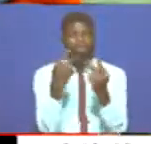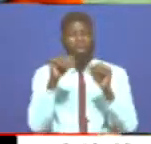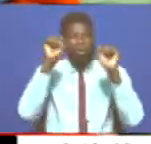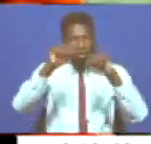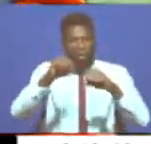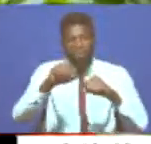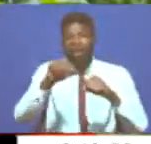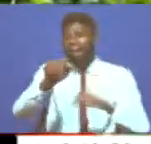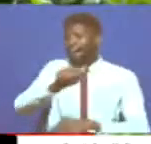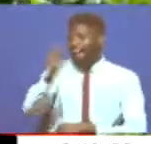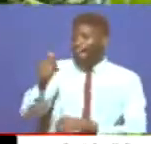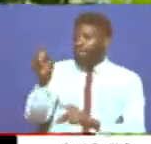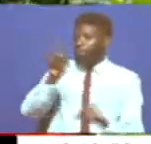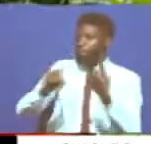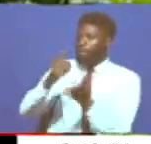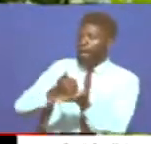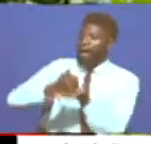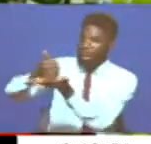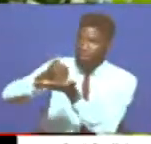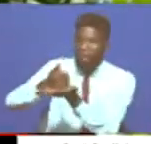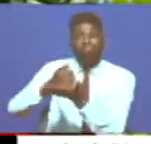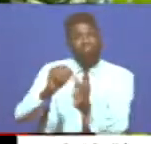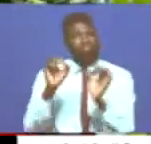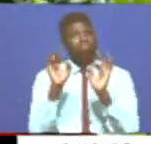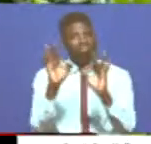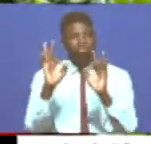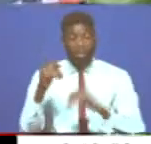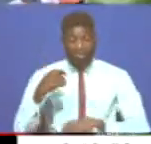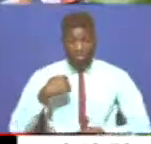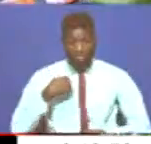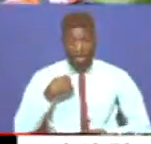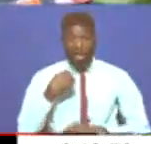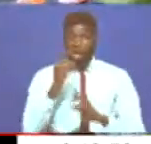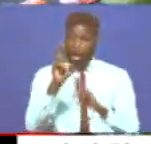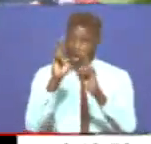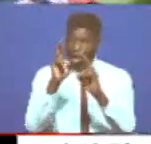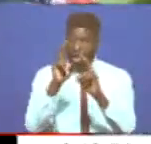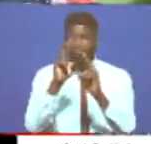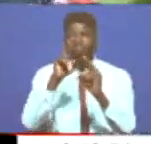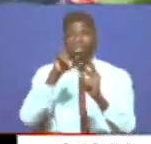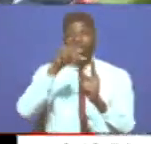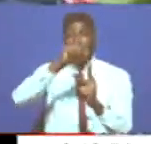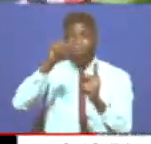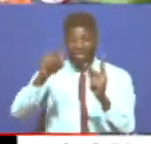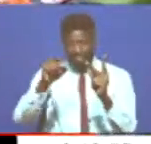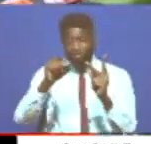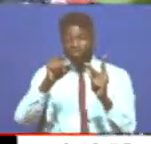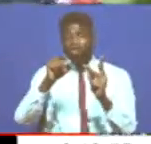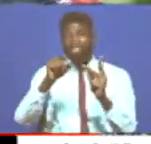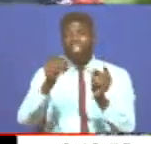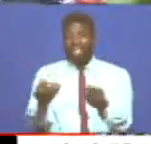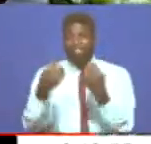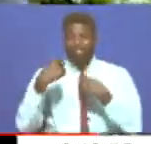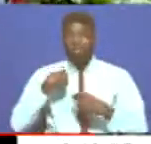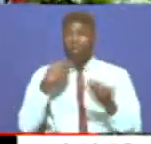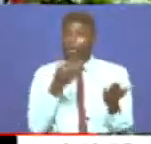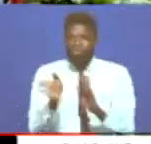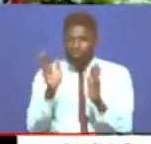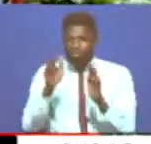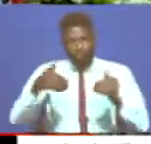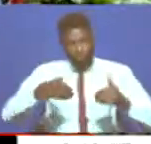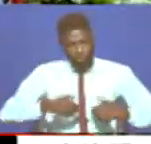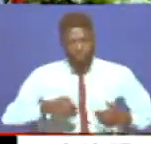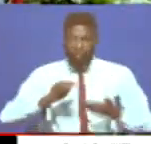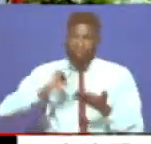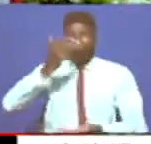people is a good thing. I hope that this nomination gives me a greater opportunity to interact with young people. We have